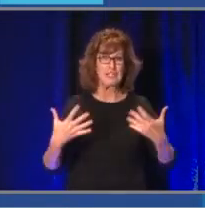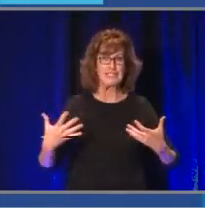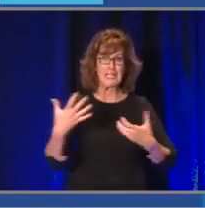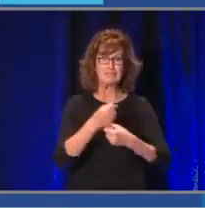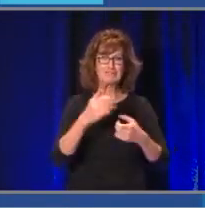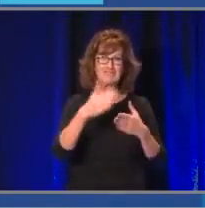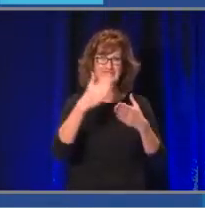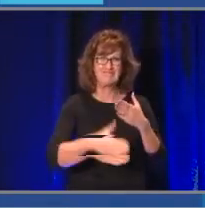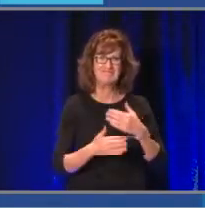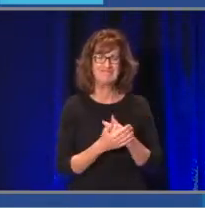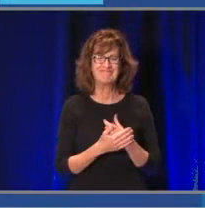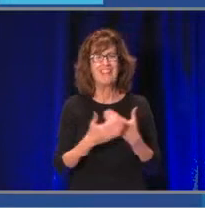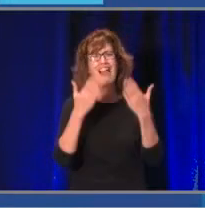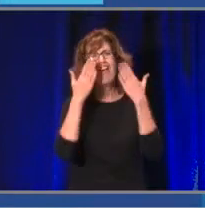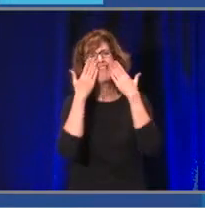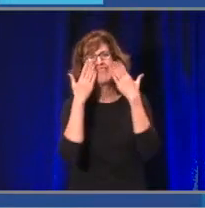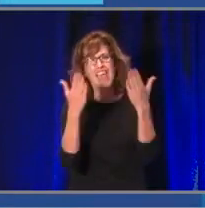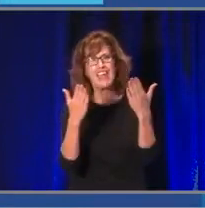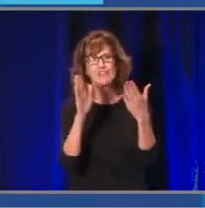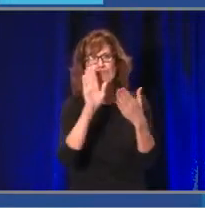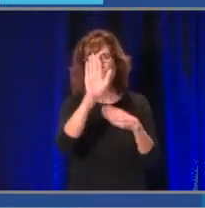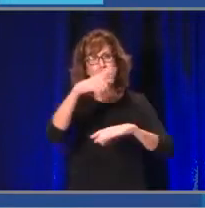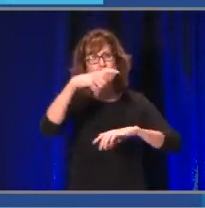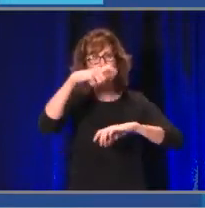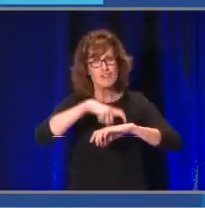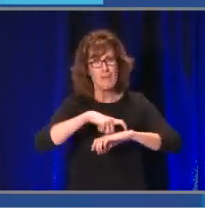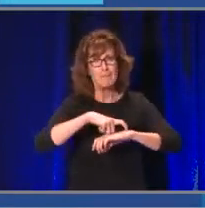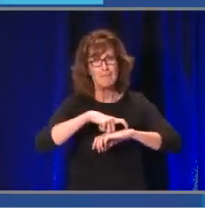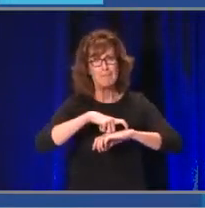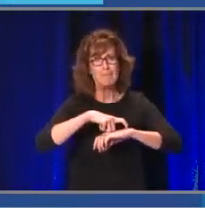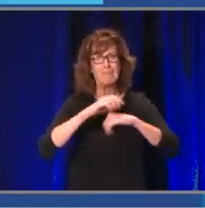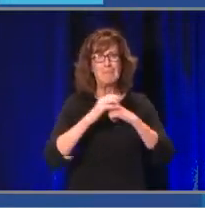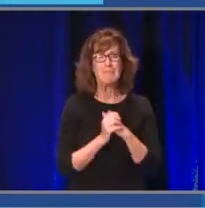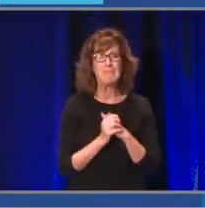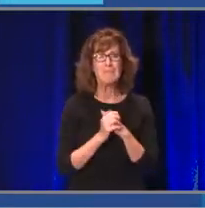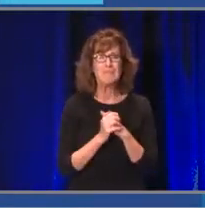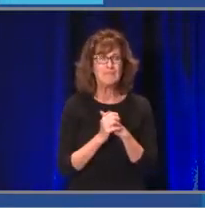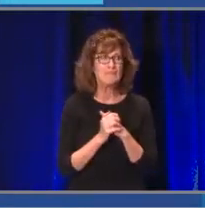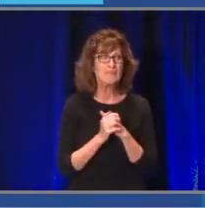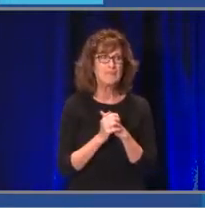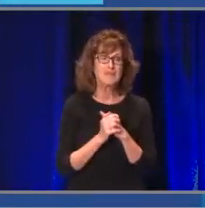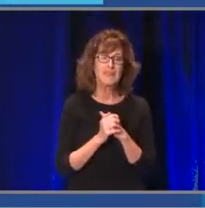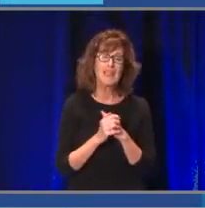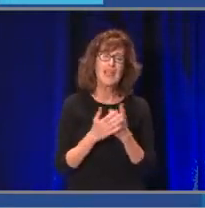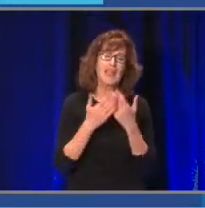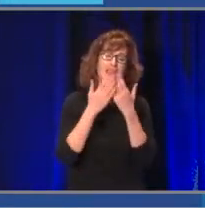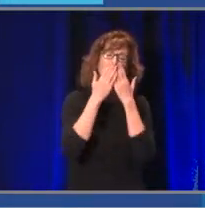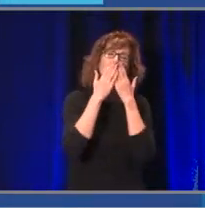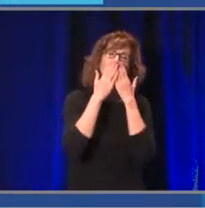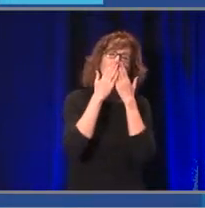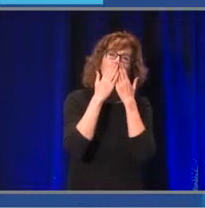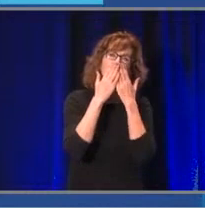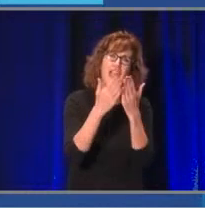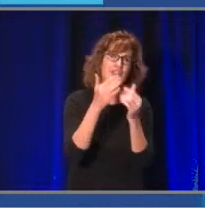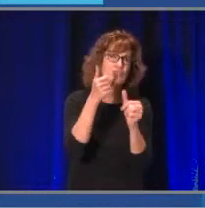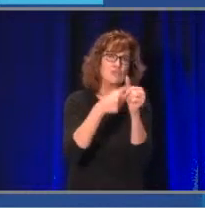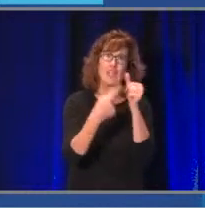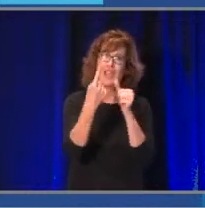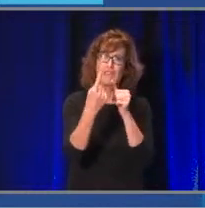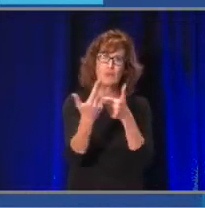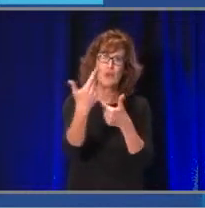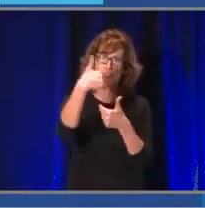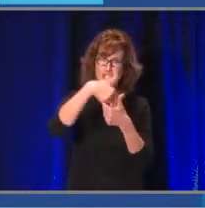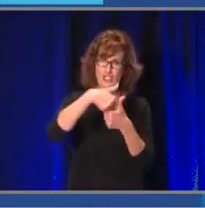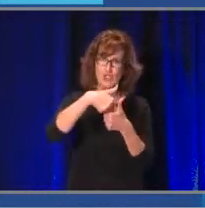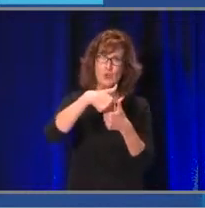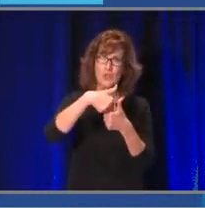up. Again, I want to thank everybody for their time. And again, I'd like to give a sincere thank you to everyone that joined on this part